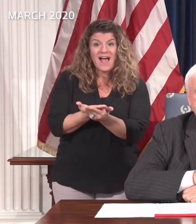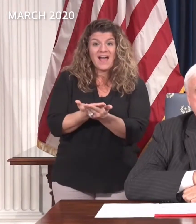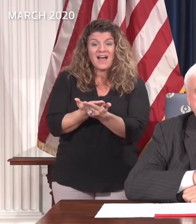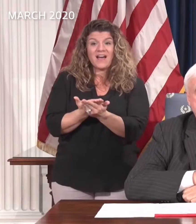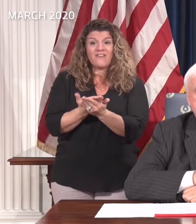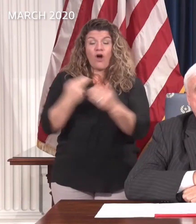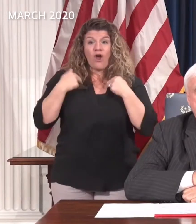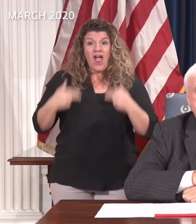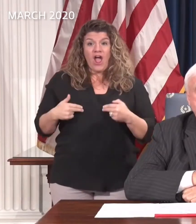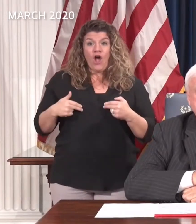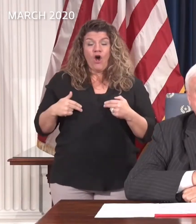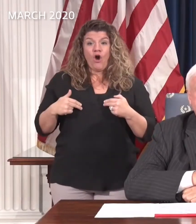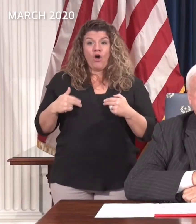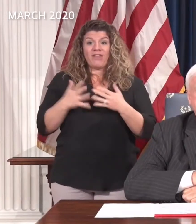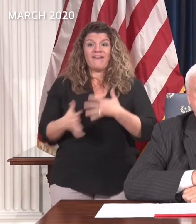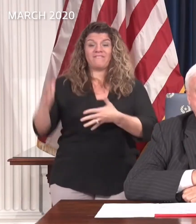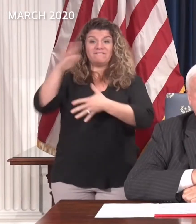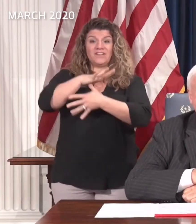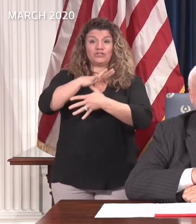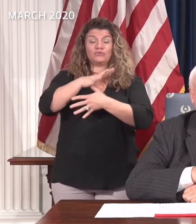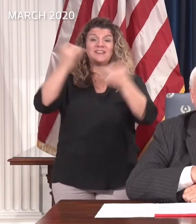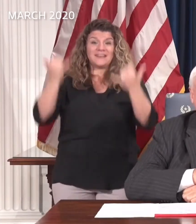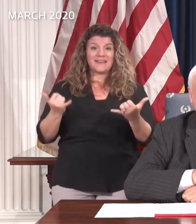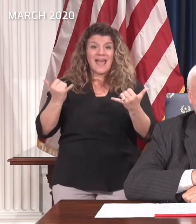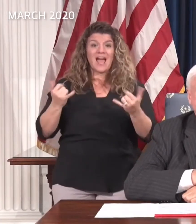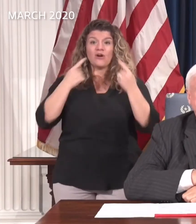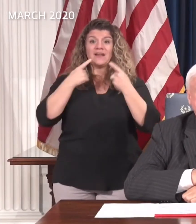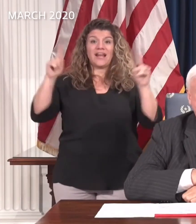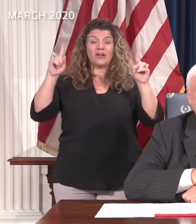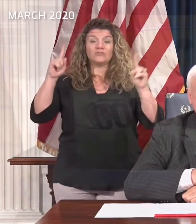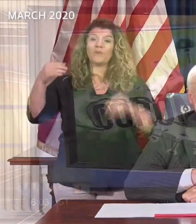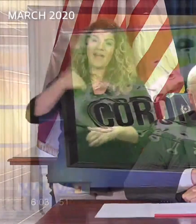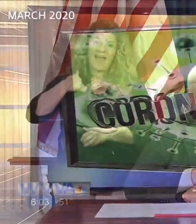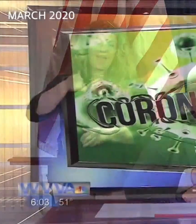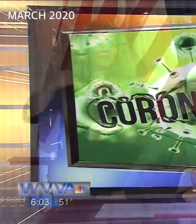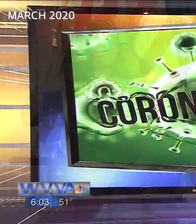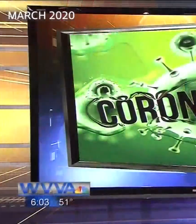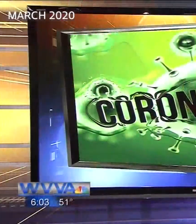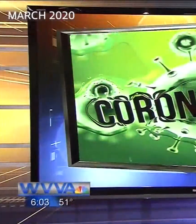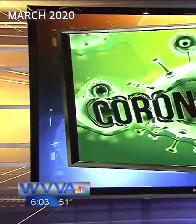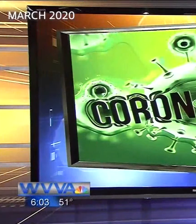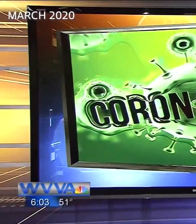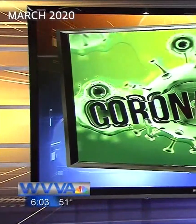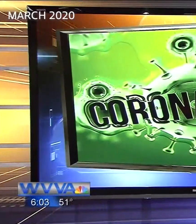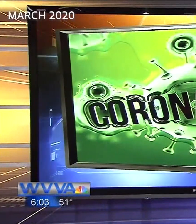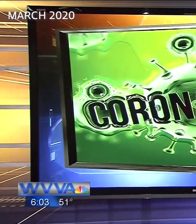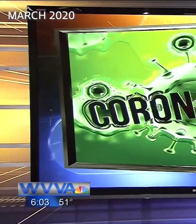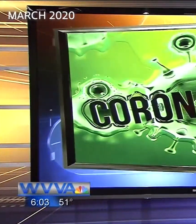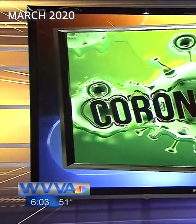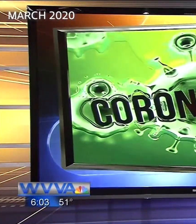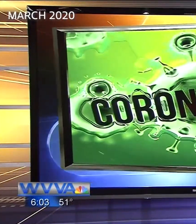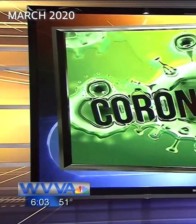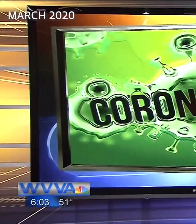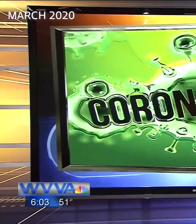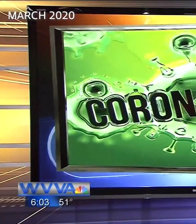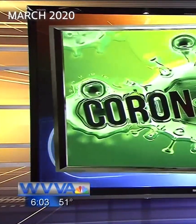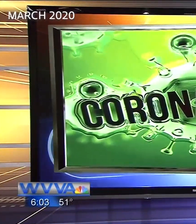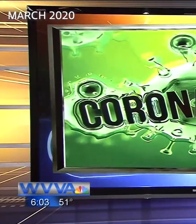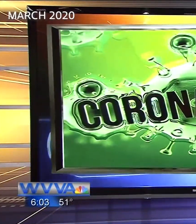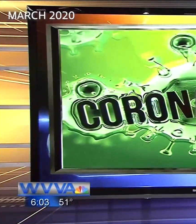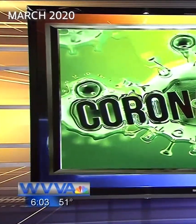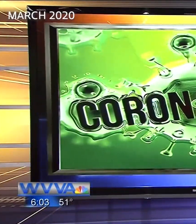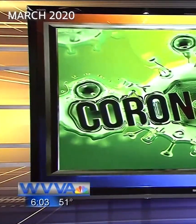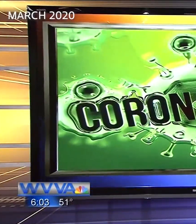officials came to me and said, now we do have our first positive confirmed. West Virginia is reporting its first confirmed case